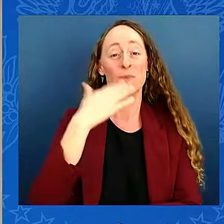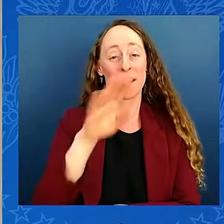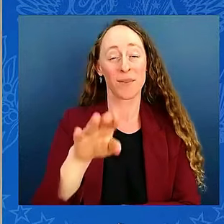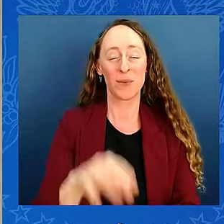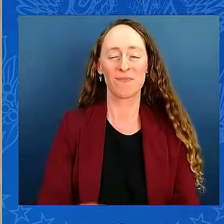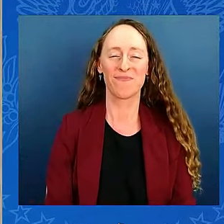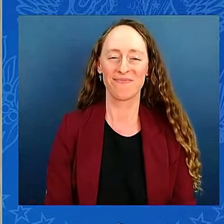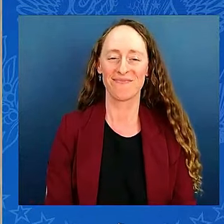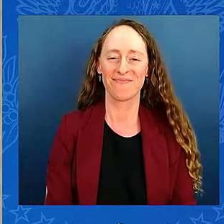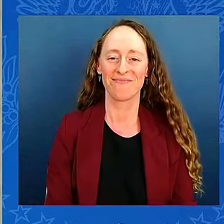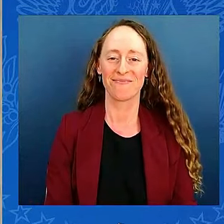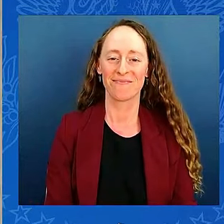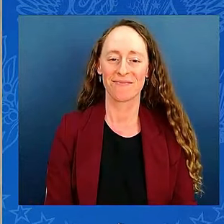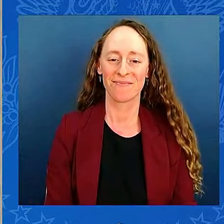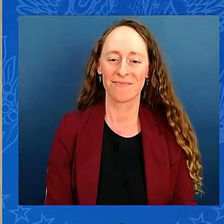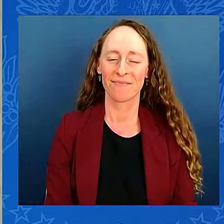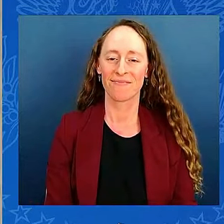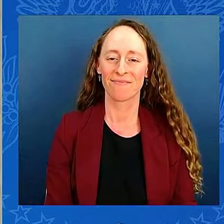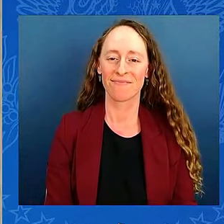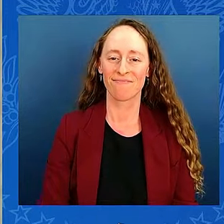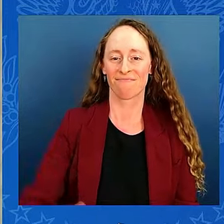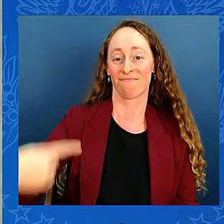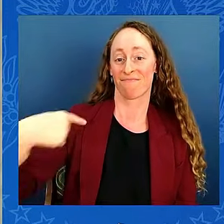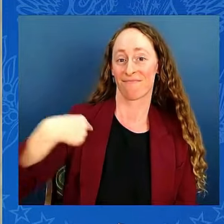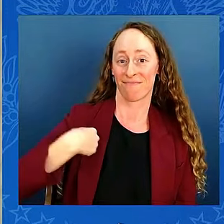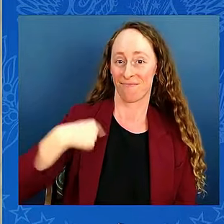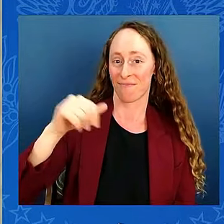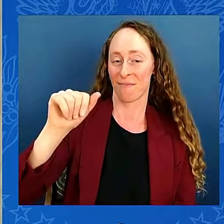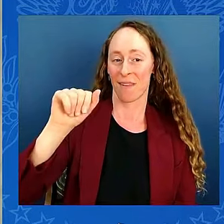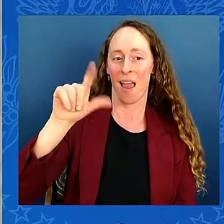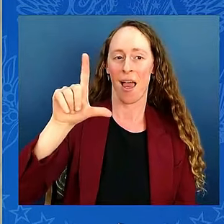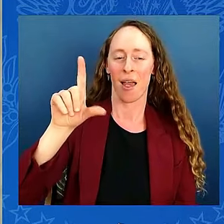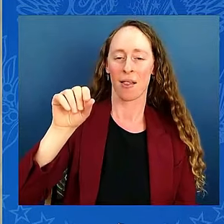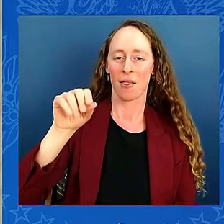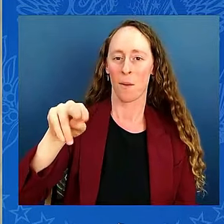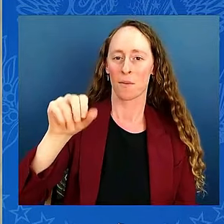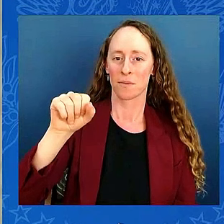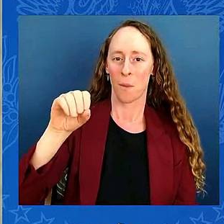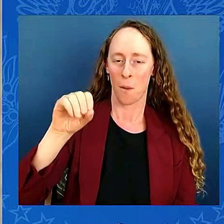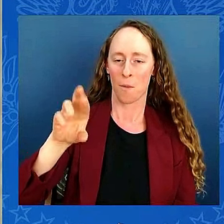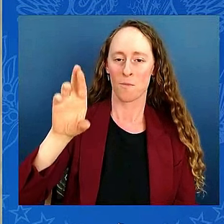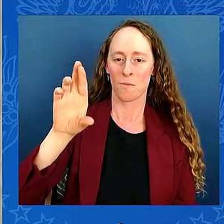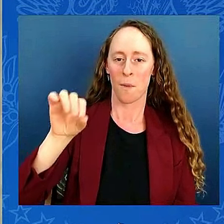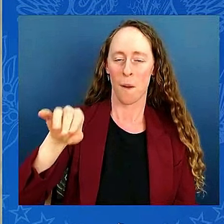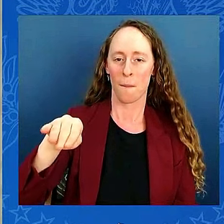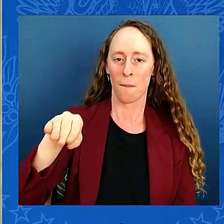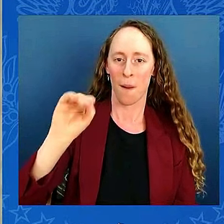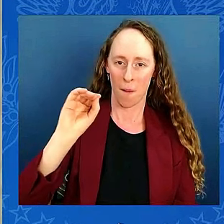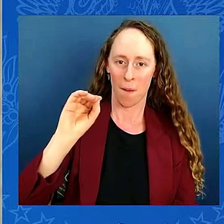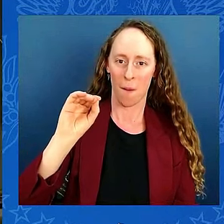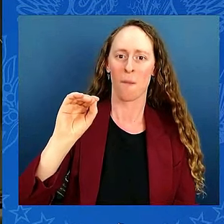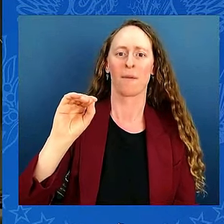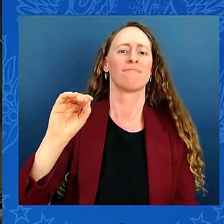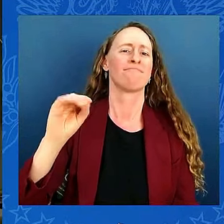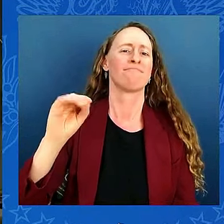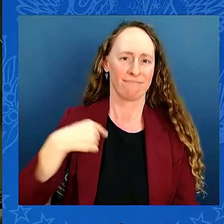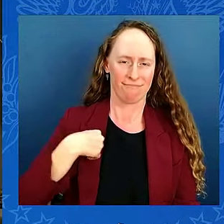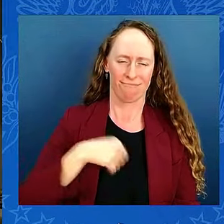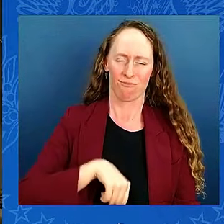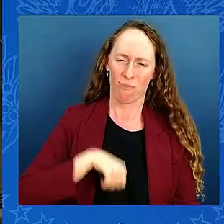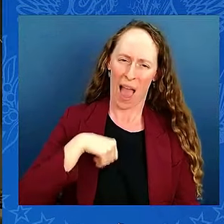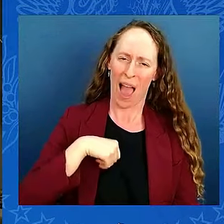My name is Alonzo Romo, and I'm a proud laborer and member of my union, LIUNA Local 113.